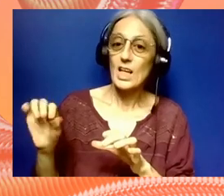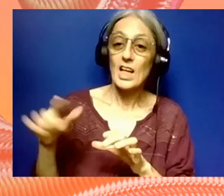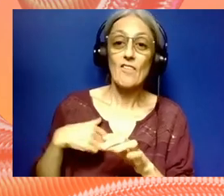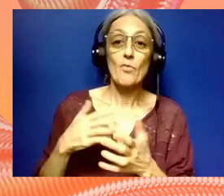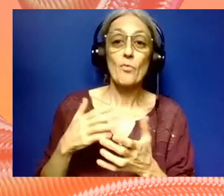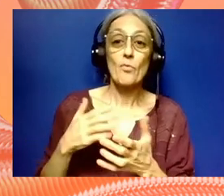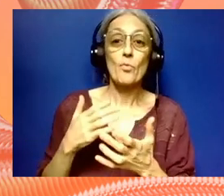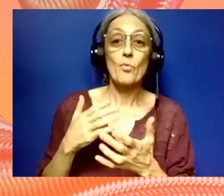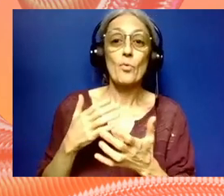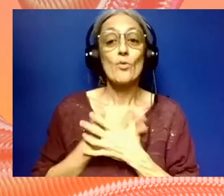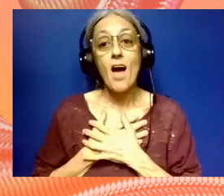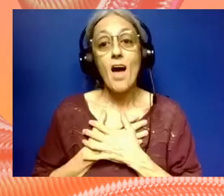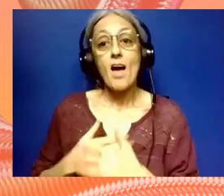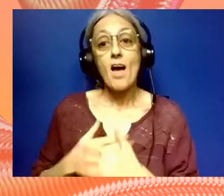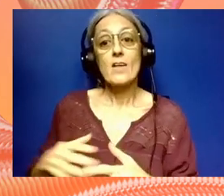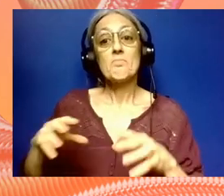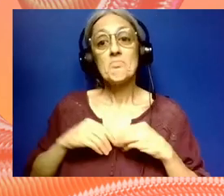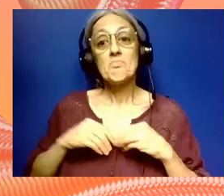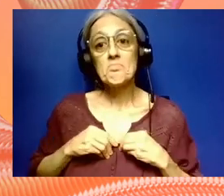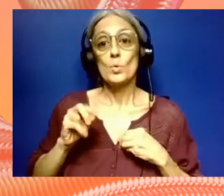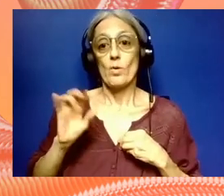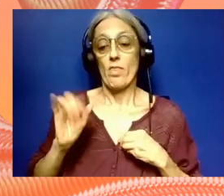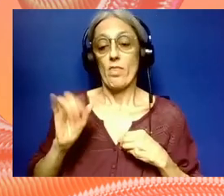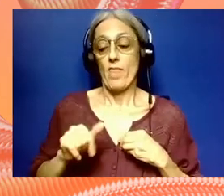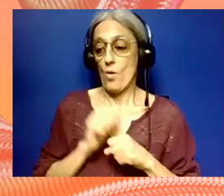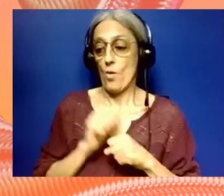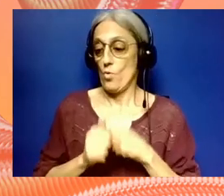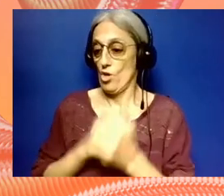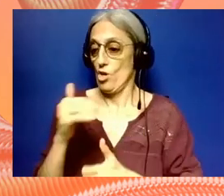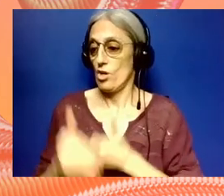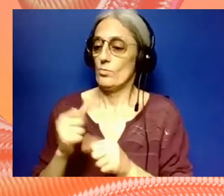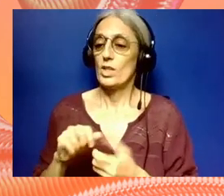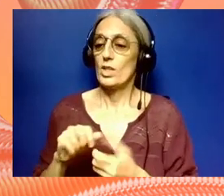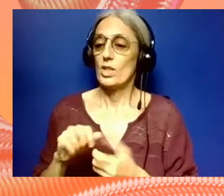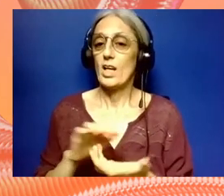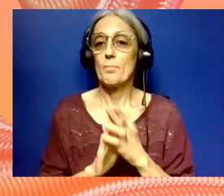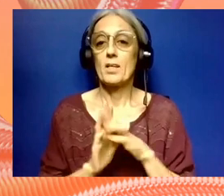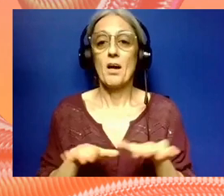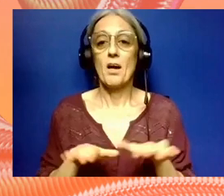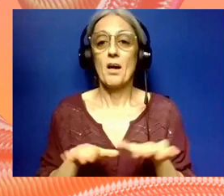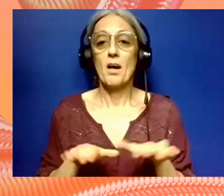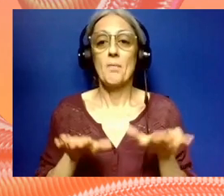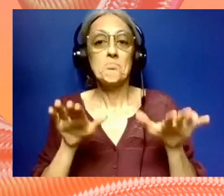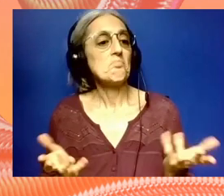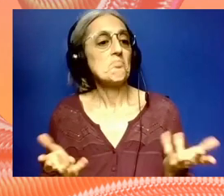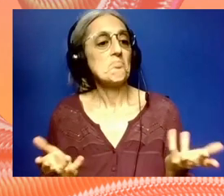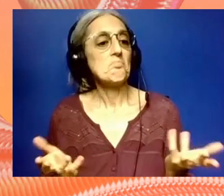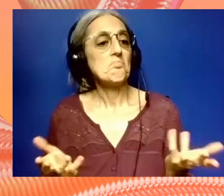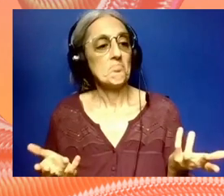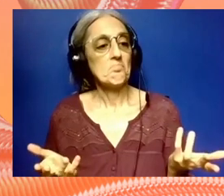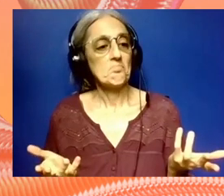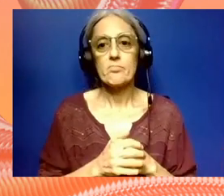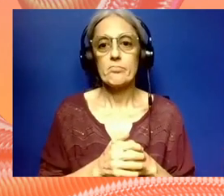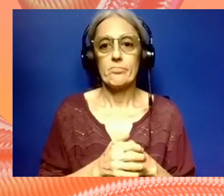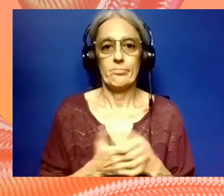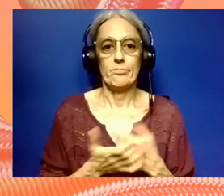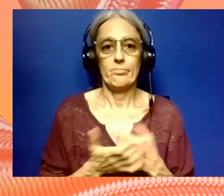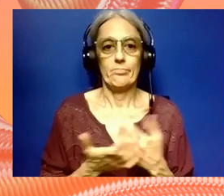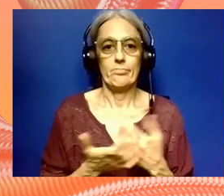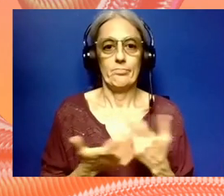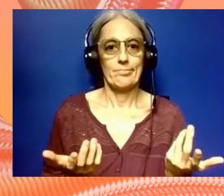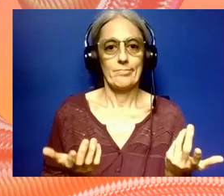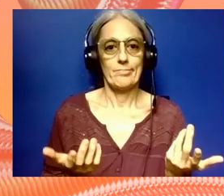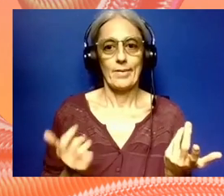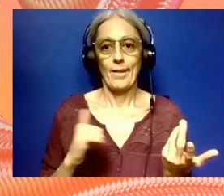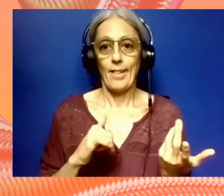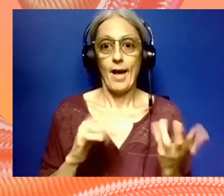work, get to the, as John Lewis would say, good trouble. Like, what part of trouble am I supposed to be, you know, like,